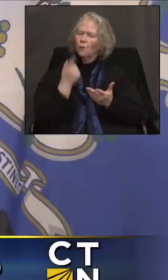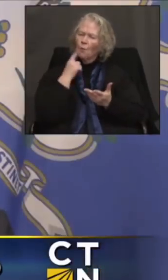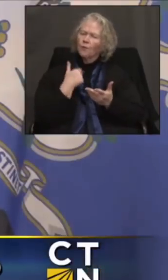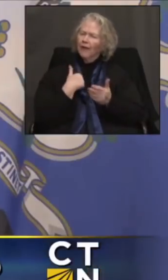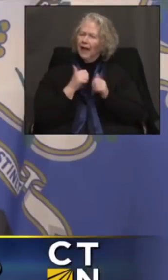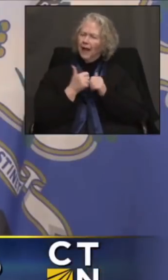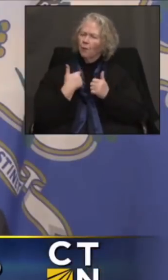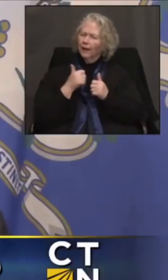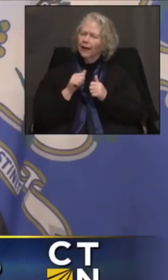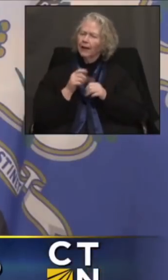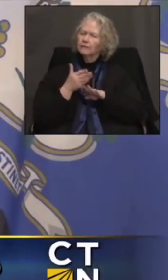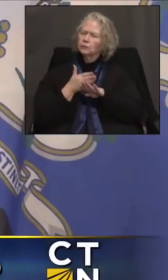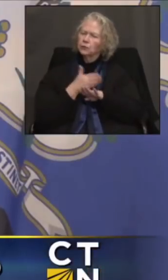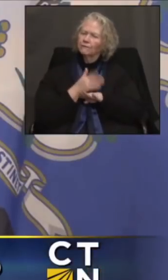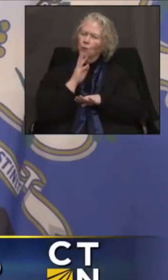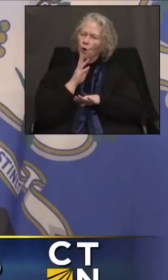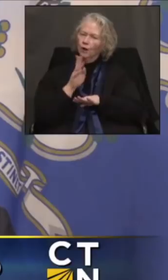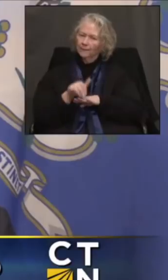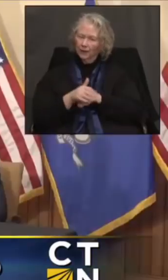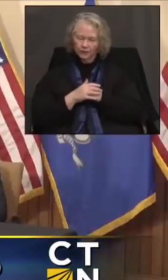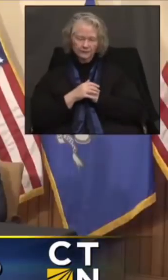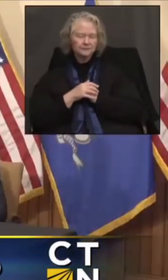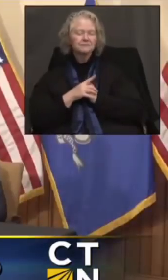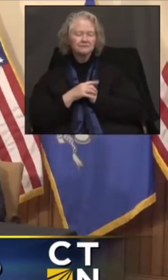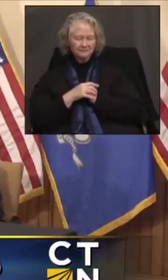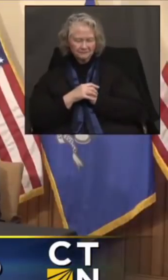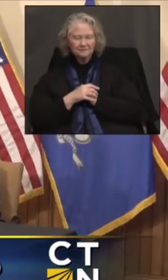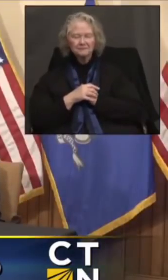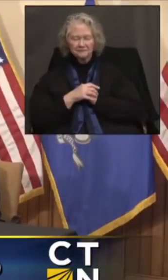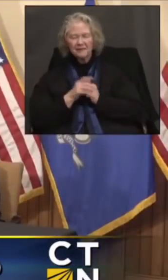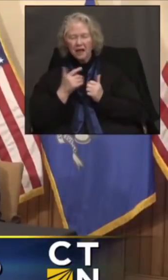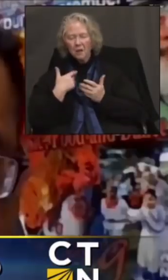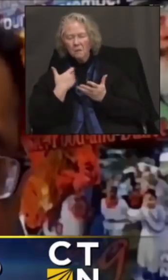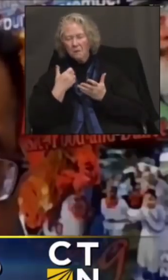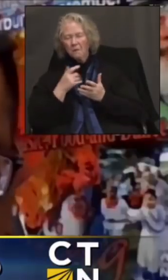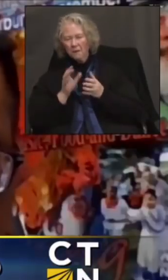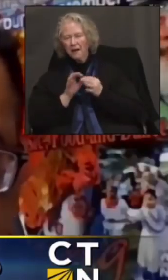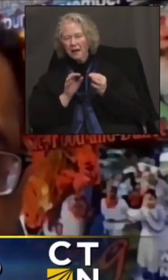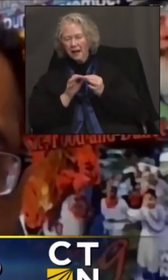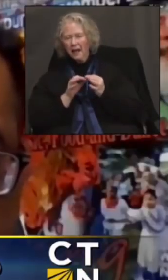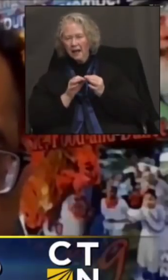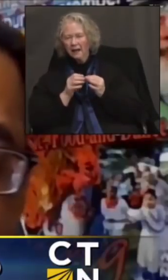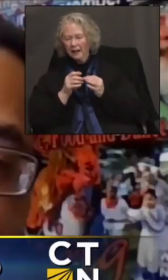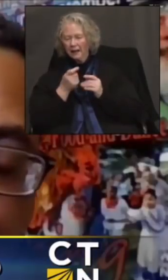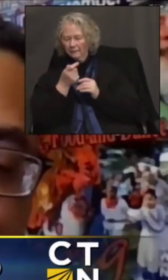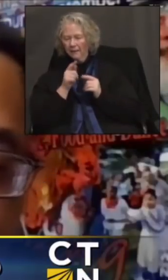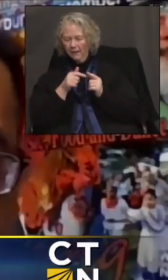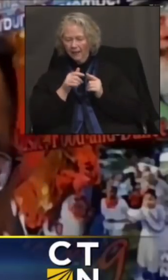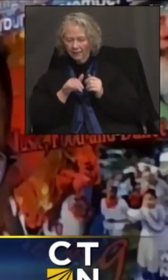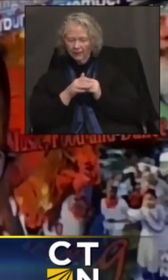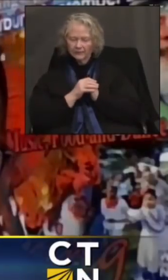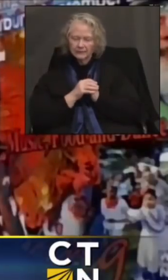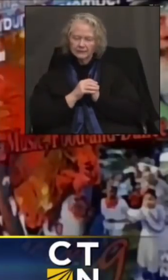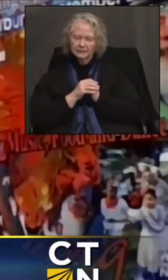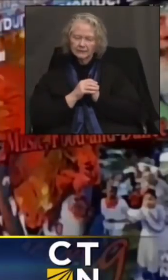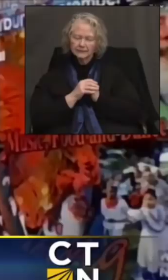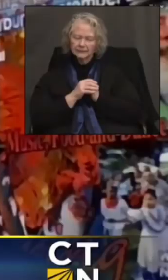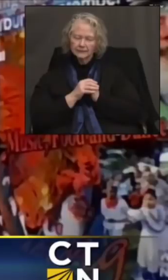better in Waterbury? I just wanted to comment a little bit on this because the BPRC